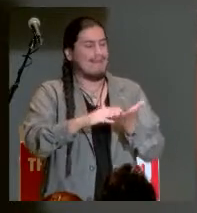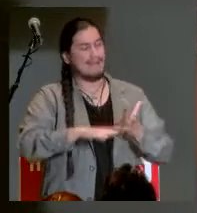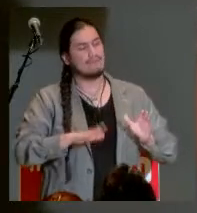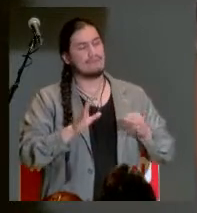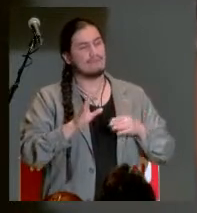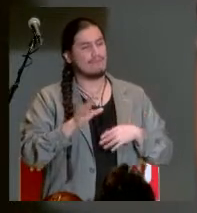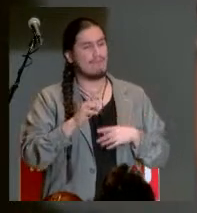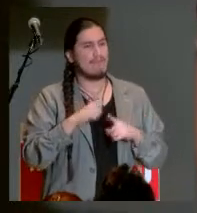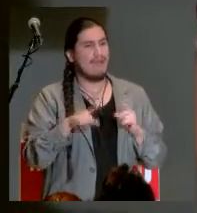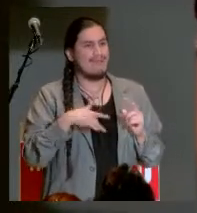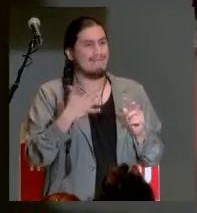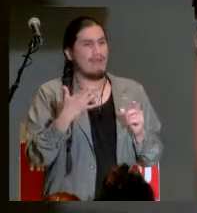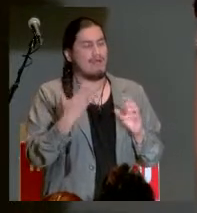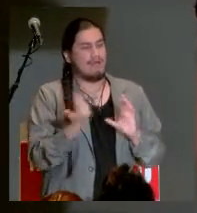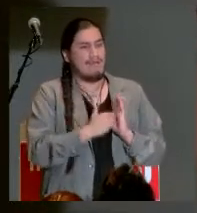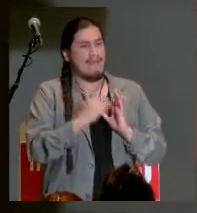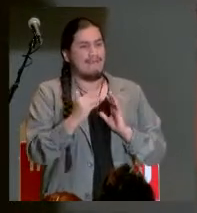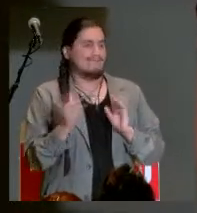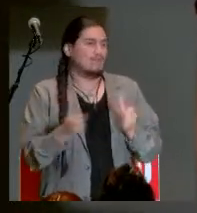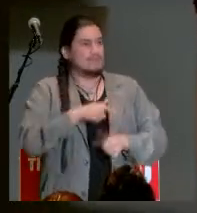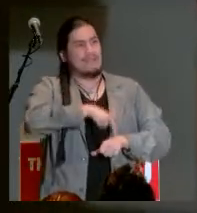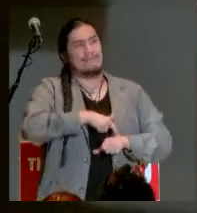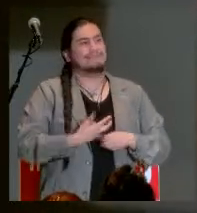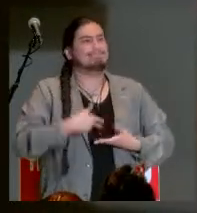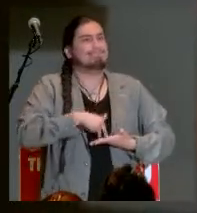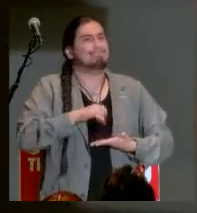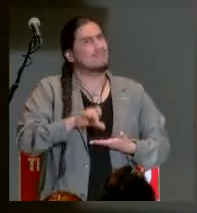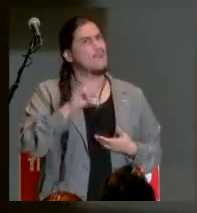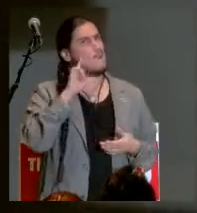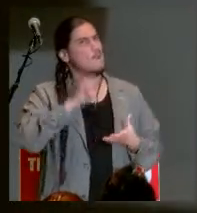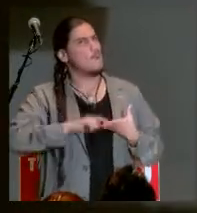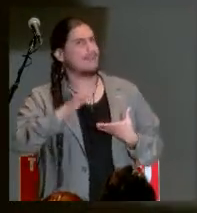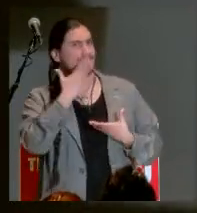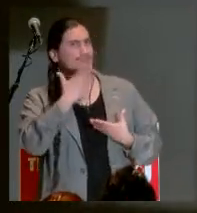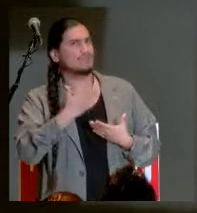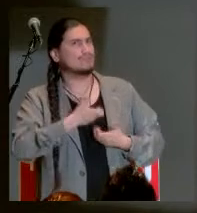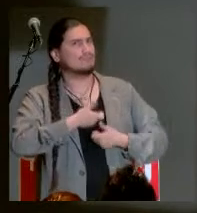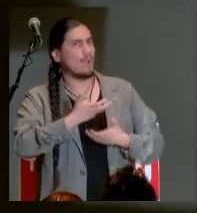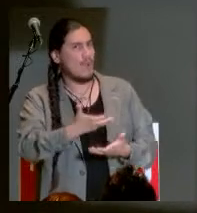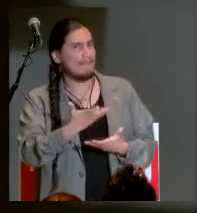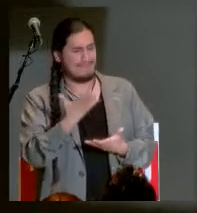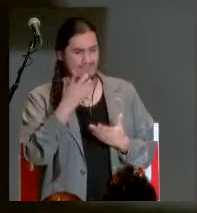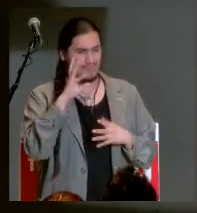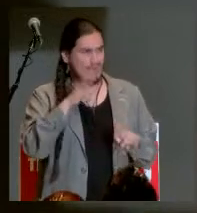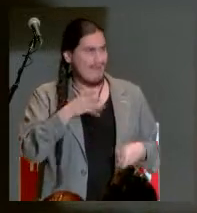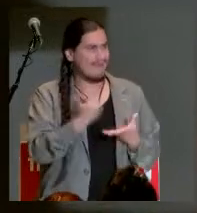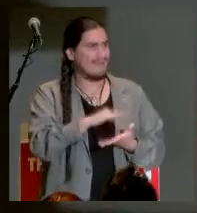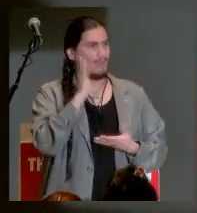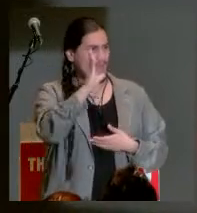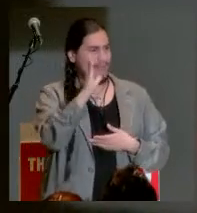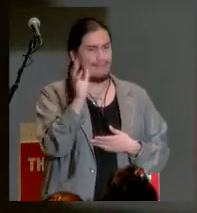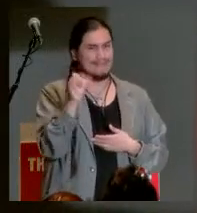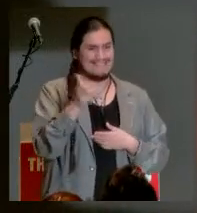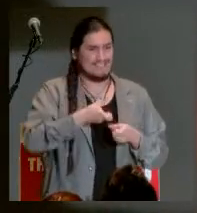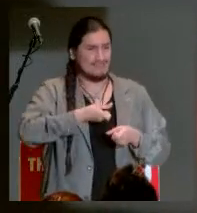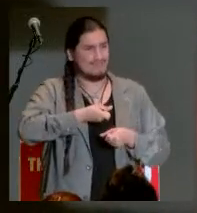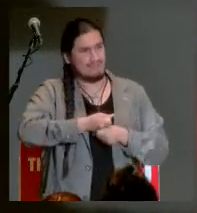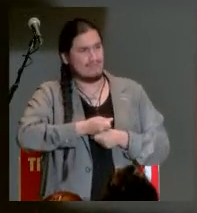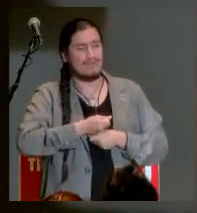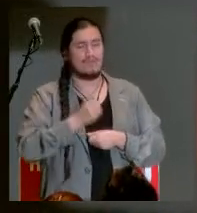when I wrote it. And that's when I know, like, that's a good poem. Like, you're about to cry again. This is like a 10-year-old poem, you